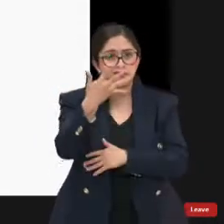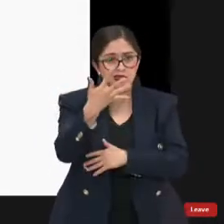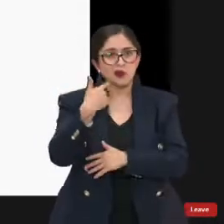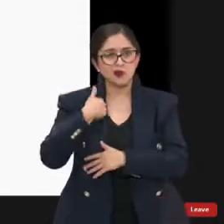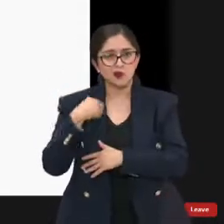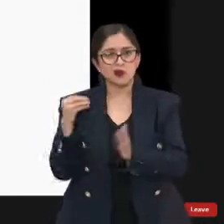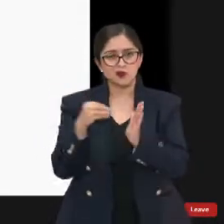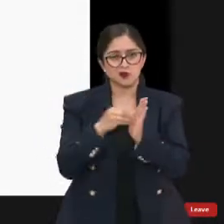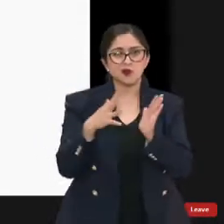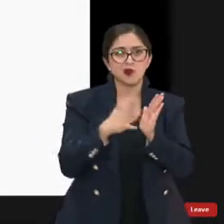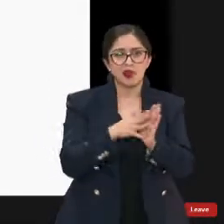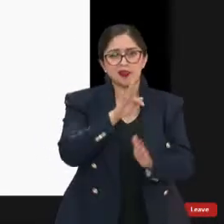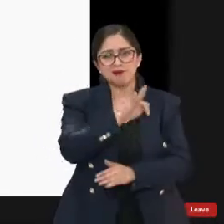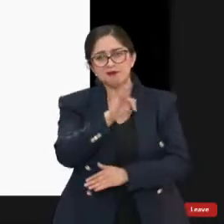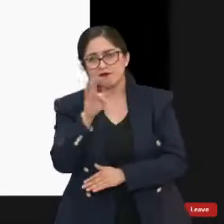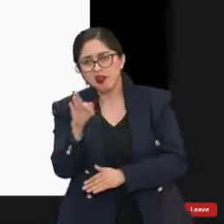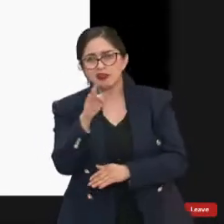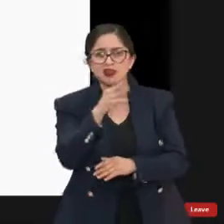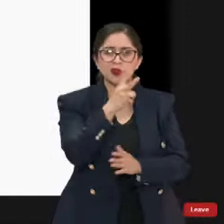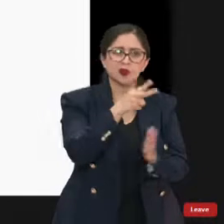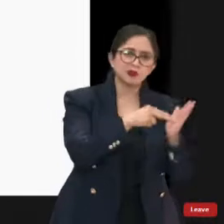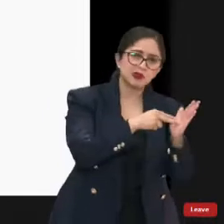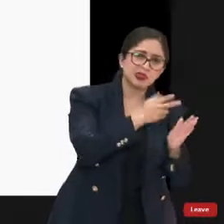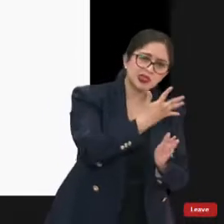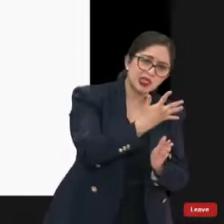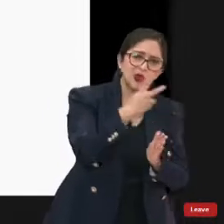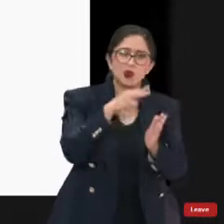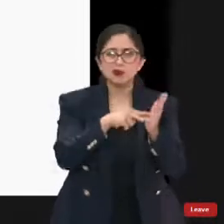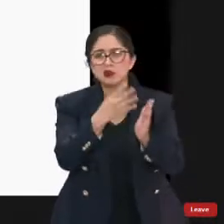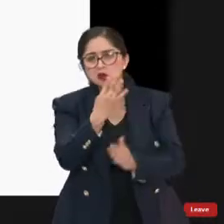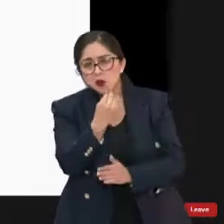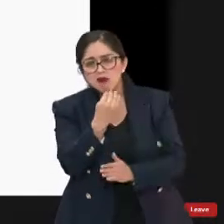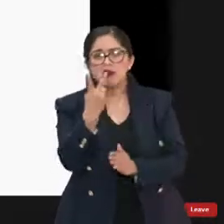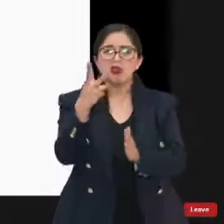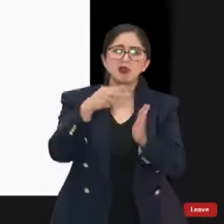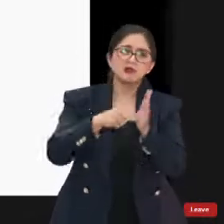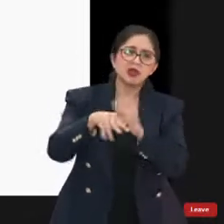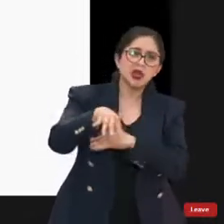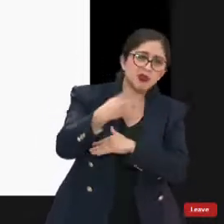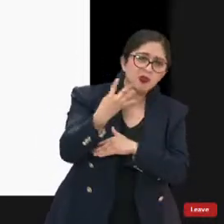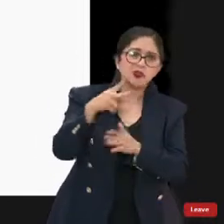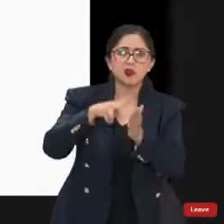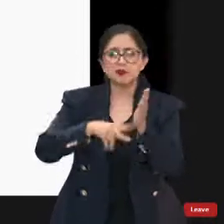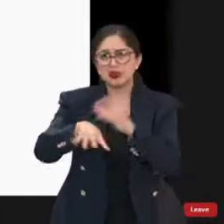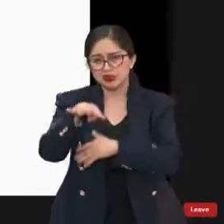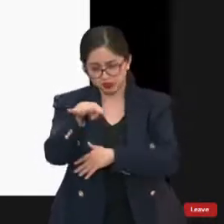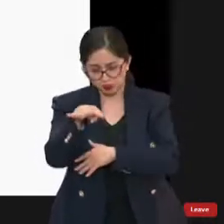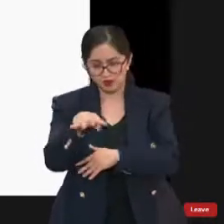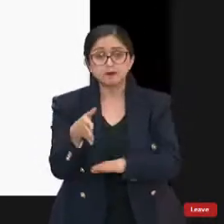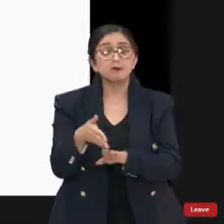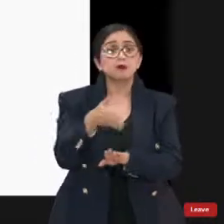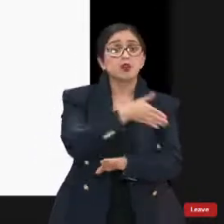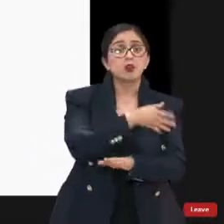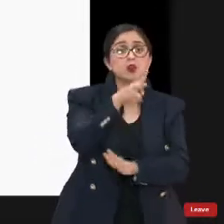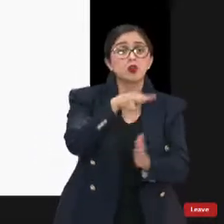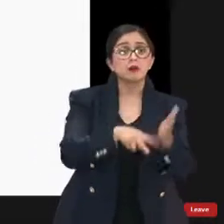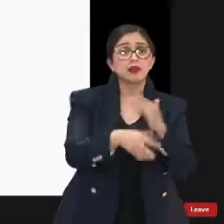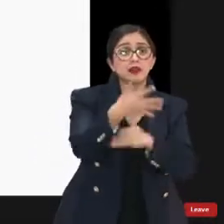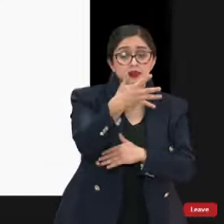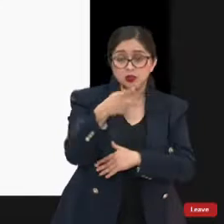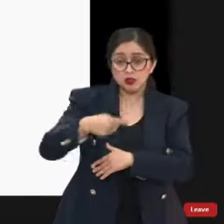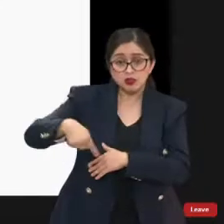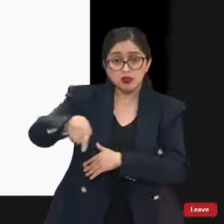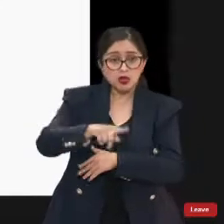in 2005, and these are the dates of the elections of 2005, 9, 14,